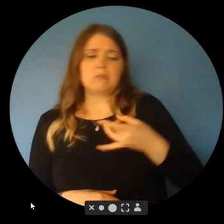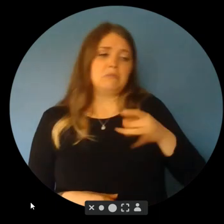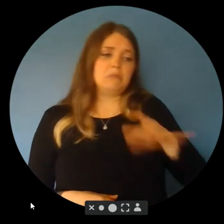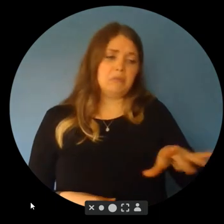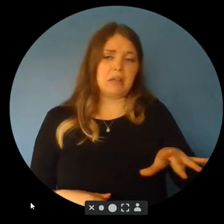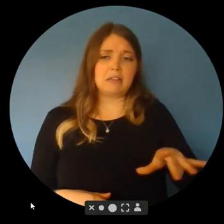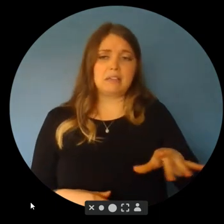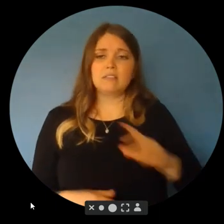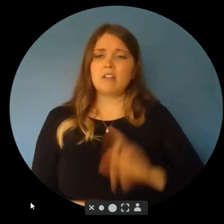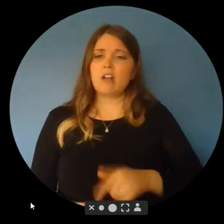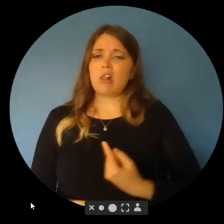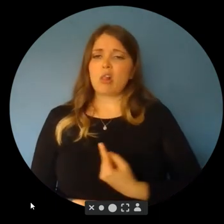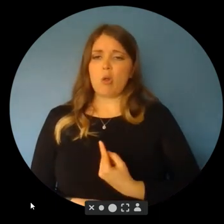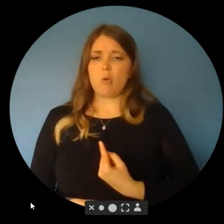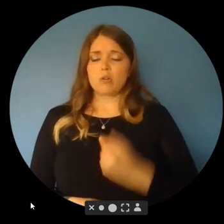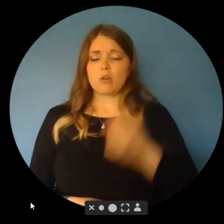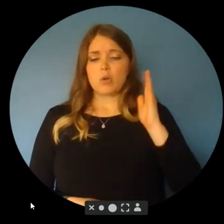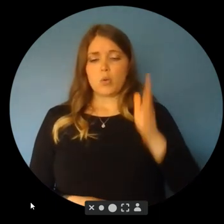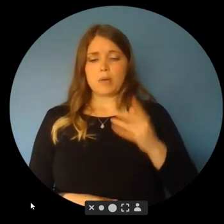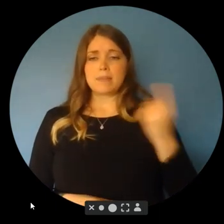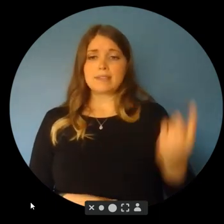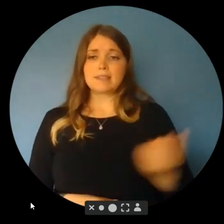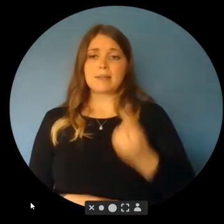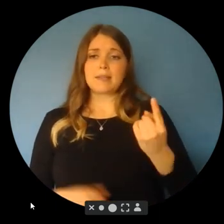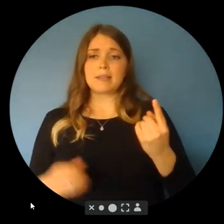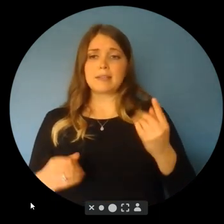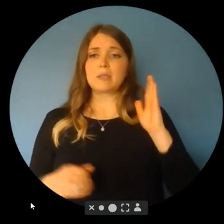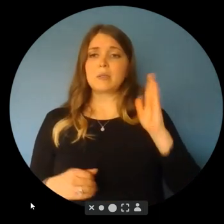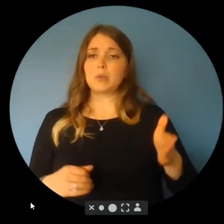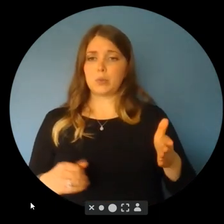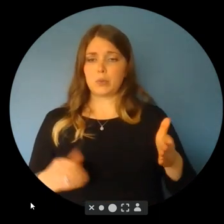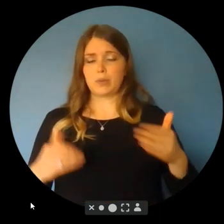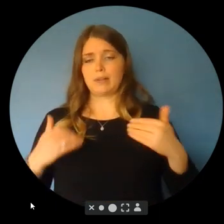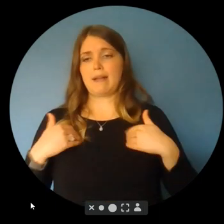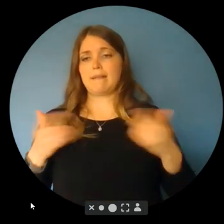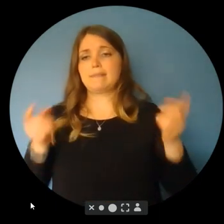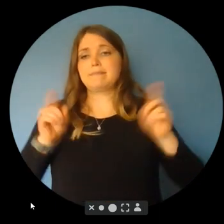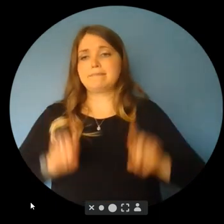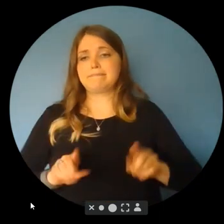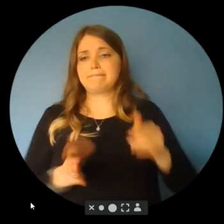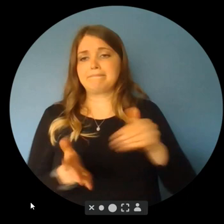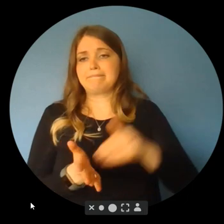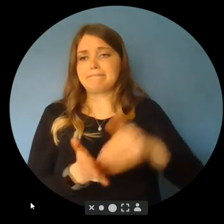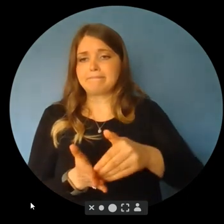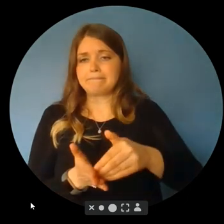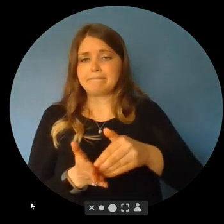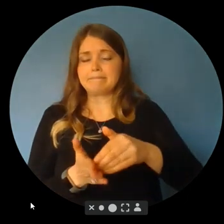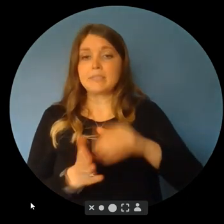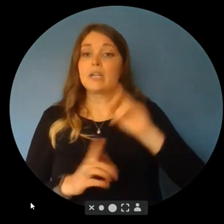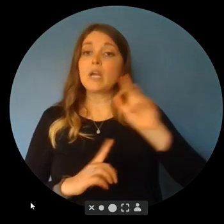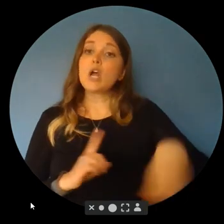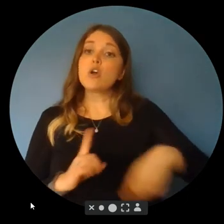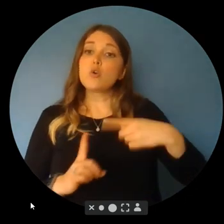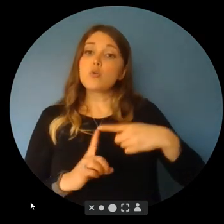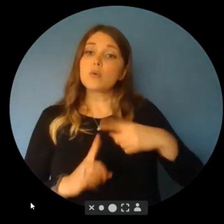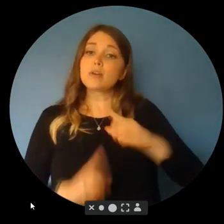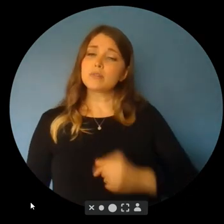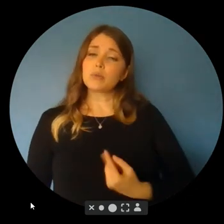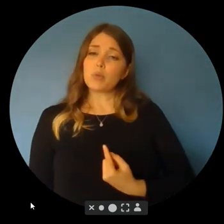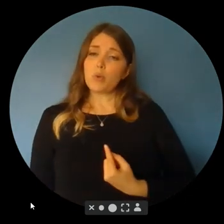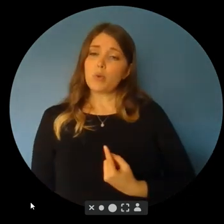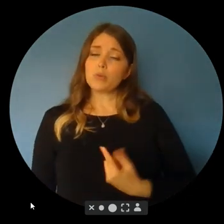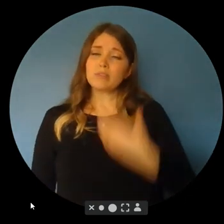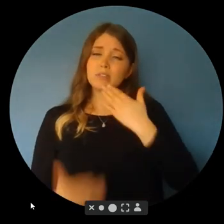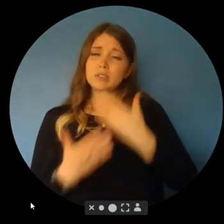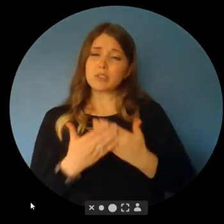Alone will be something, you'll be quite a lot. And when you're alone, there's a very good